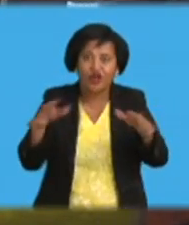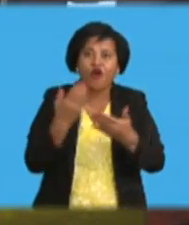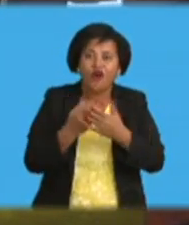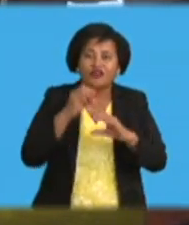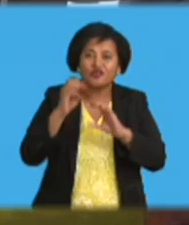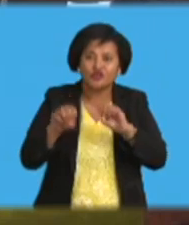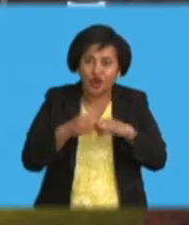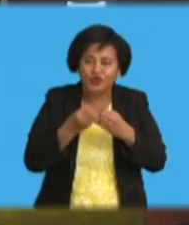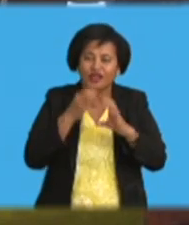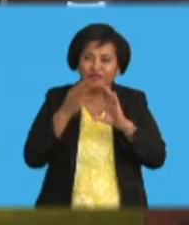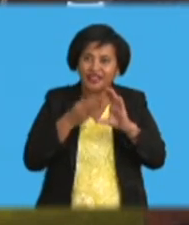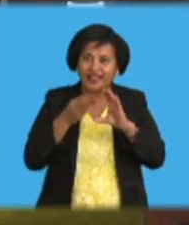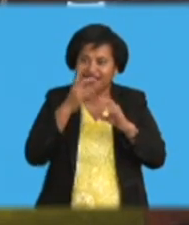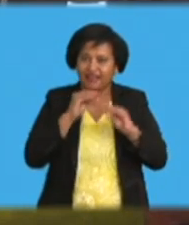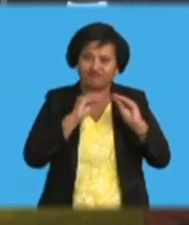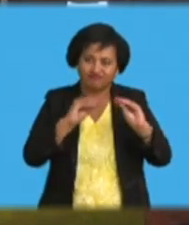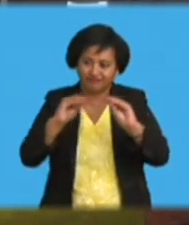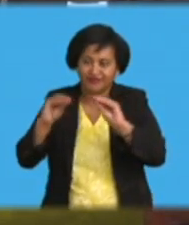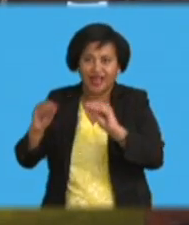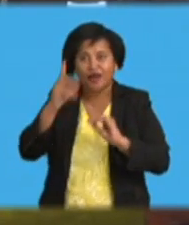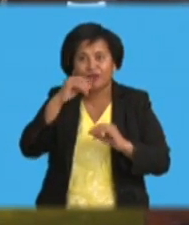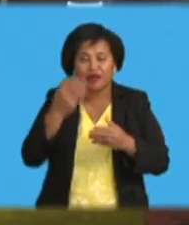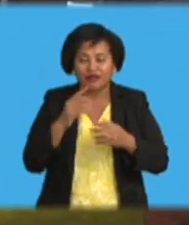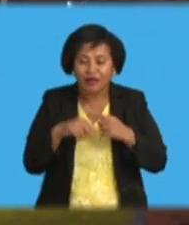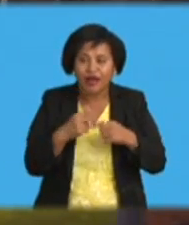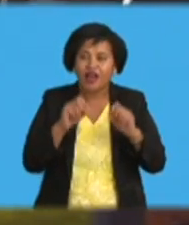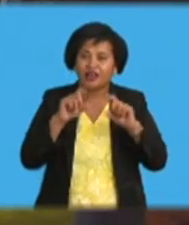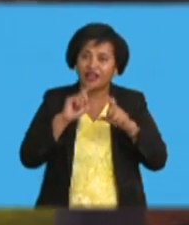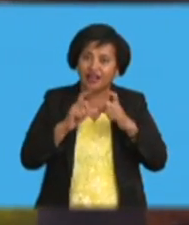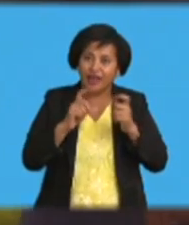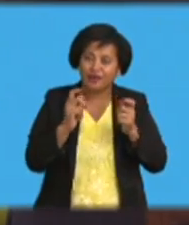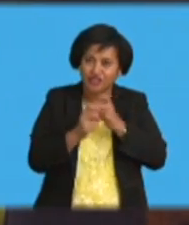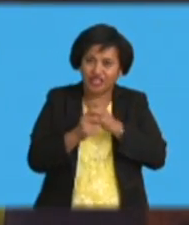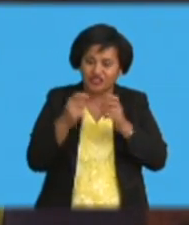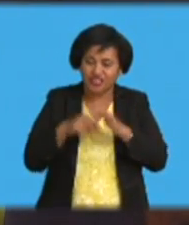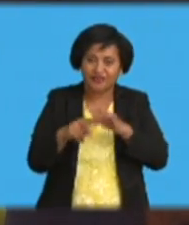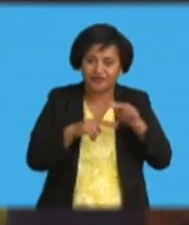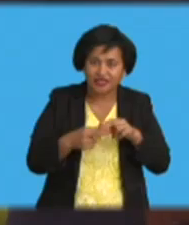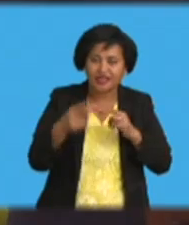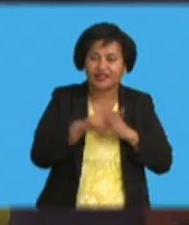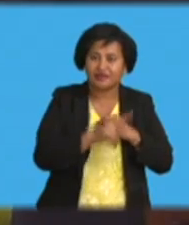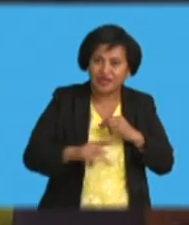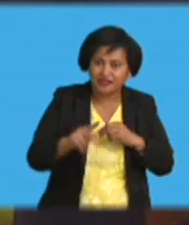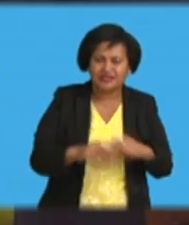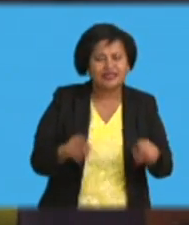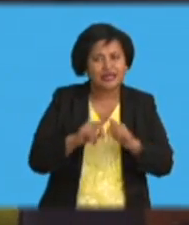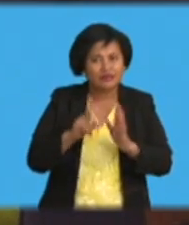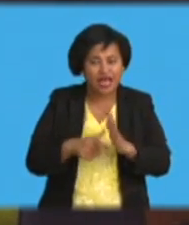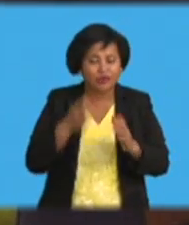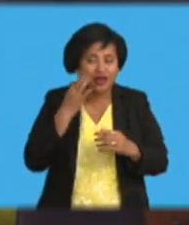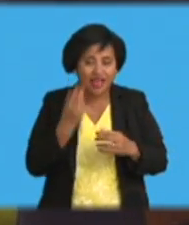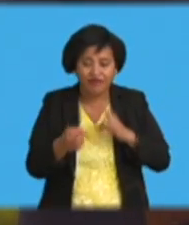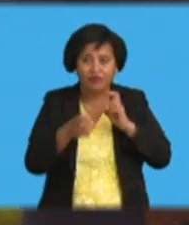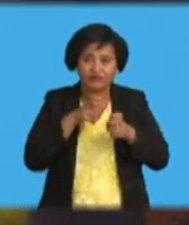media, educating people across the globe about the serious impact climate change is having in Fiji and the Pacific. In times of crisis, I've seen the tremendous